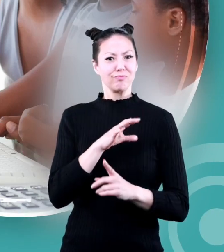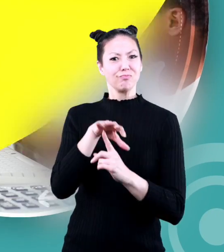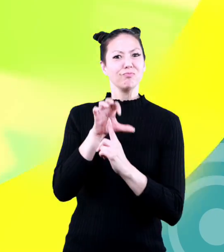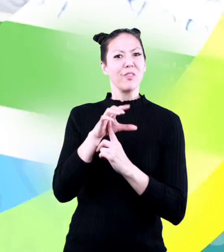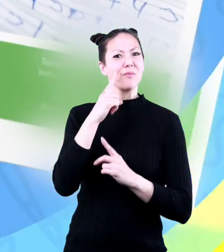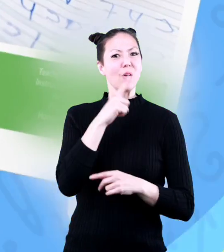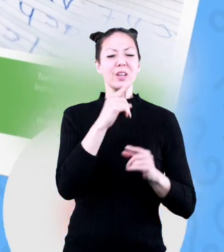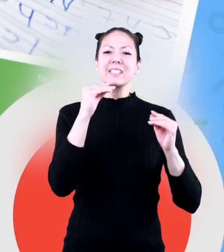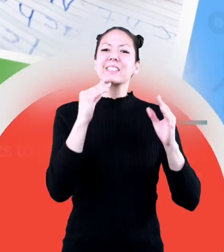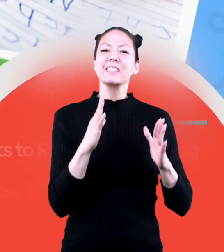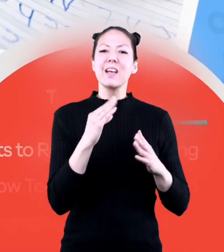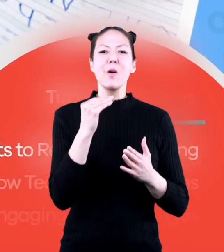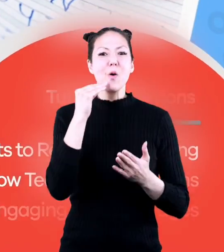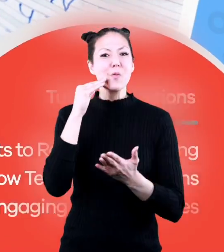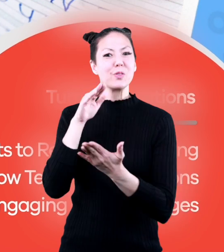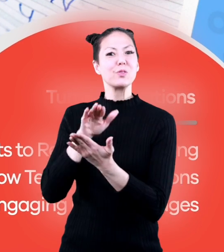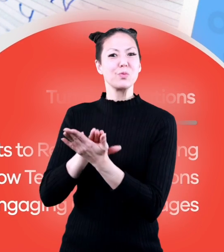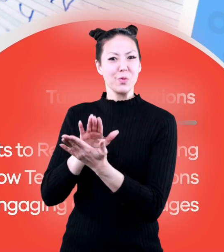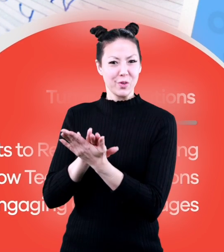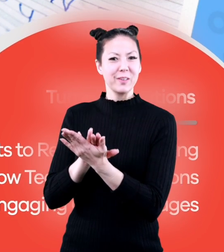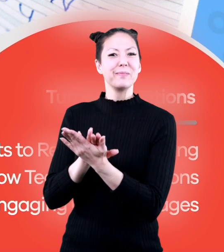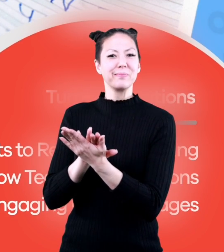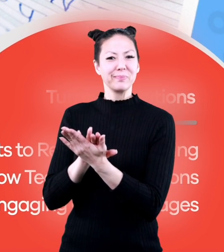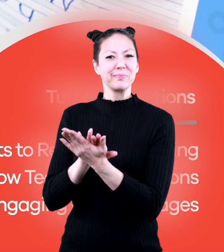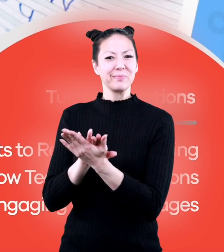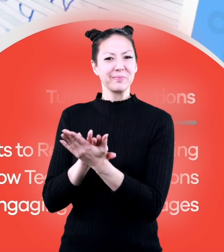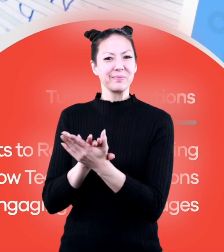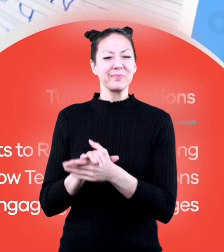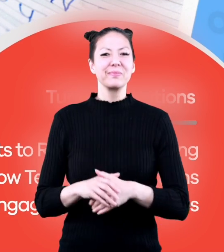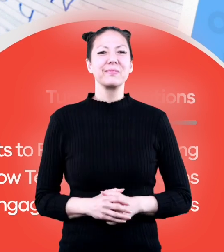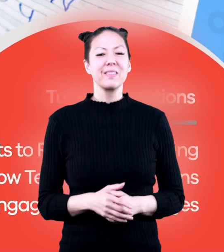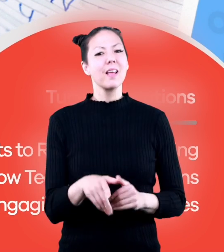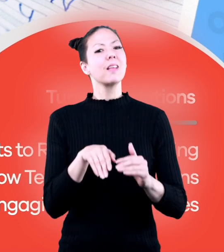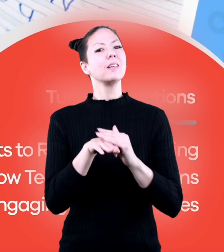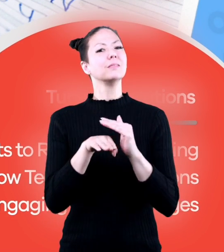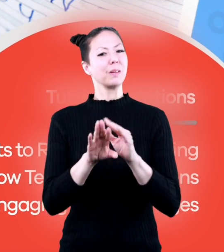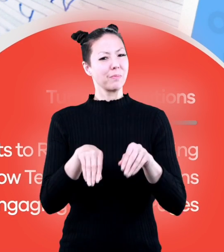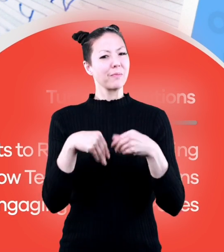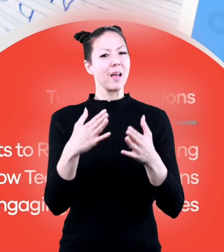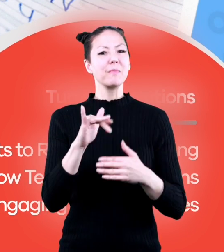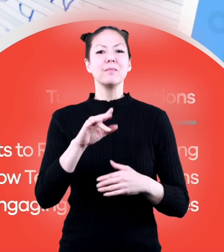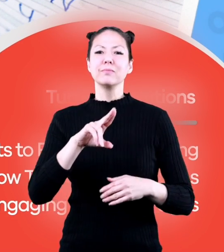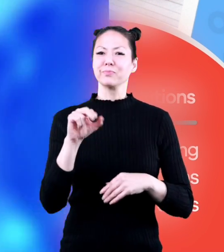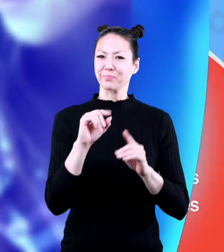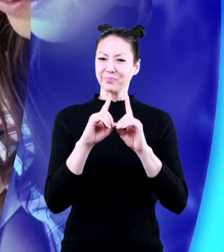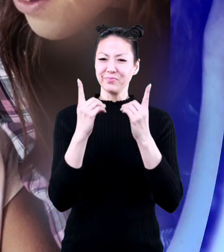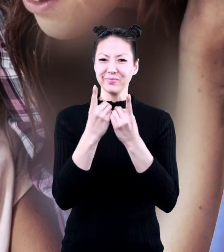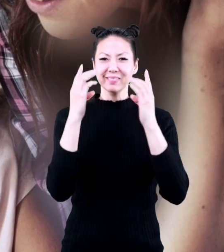resources and turnkey solutions for teachers and homeschoolers.